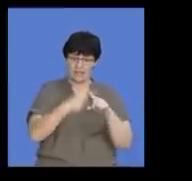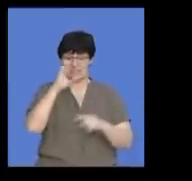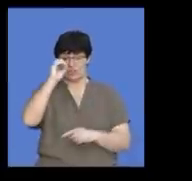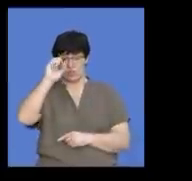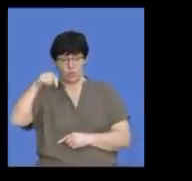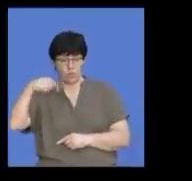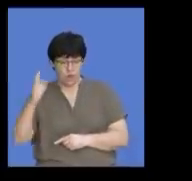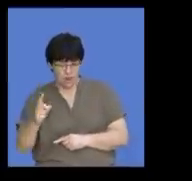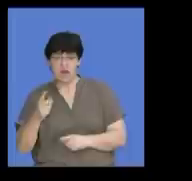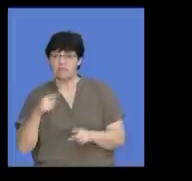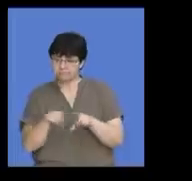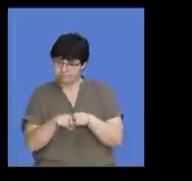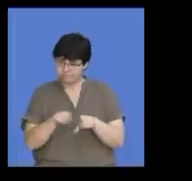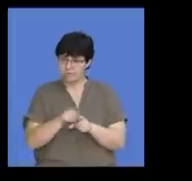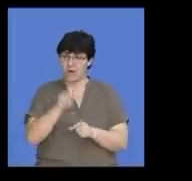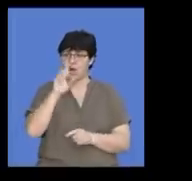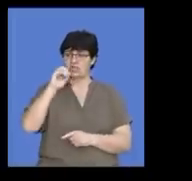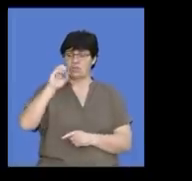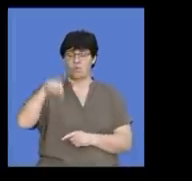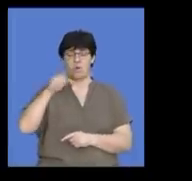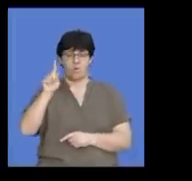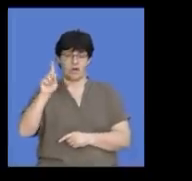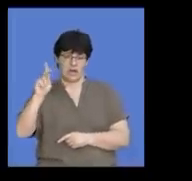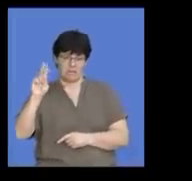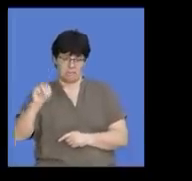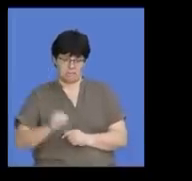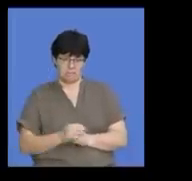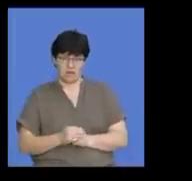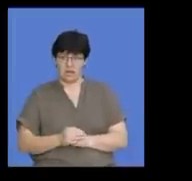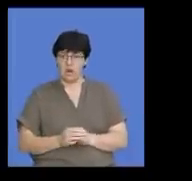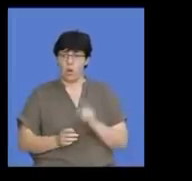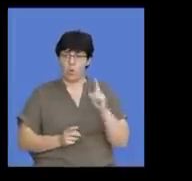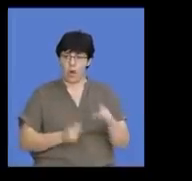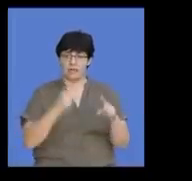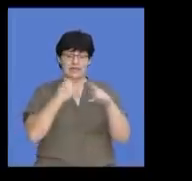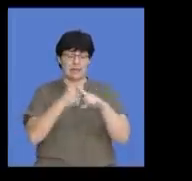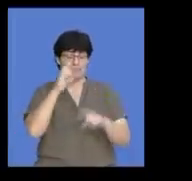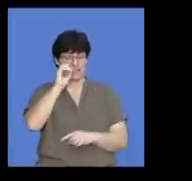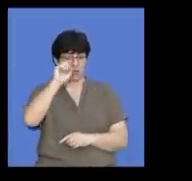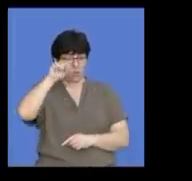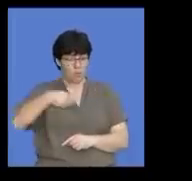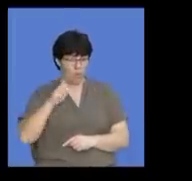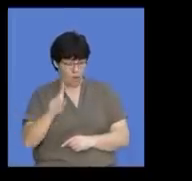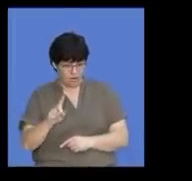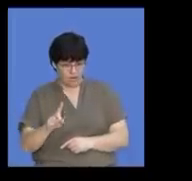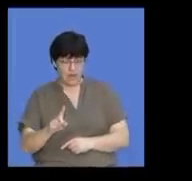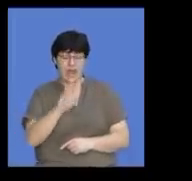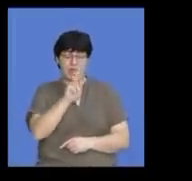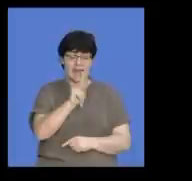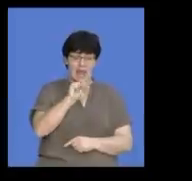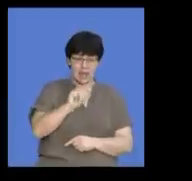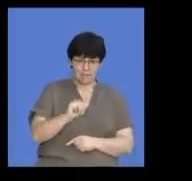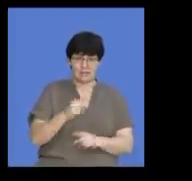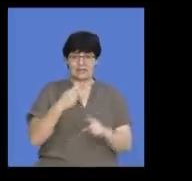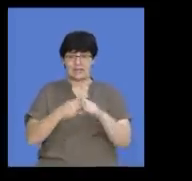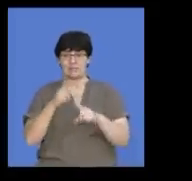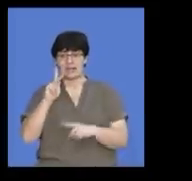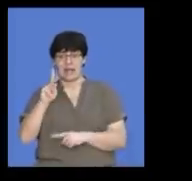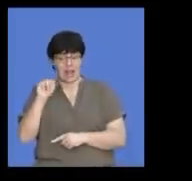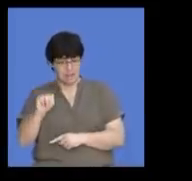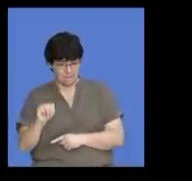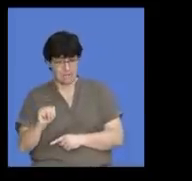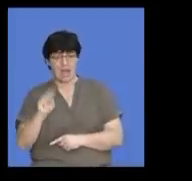note, 1 times 0.1 is 0.1. Kilometers times kilometers is kilometers